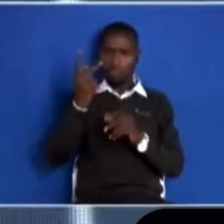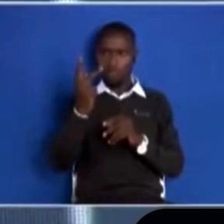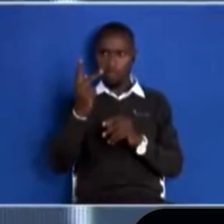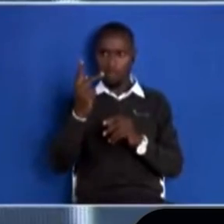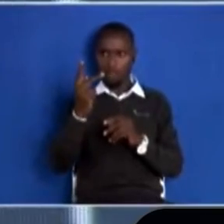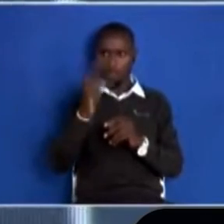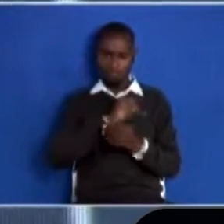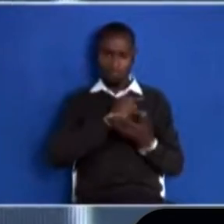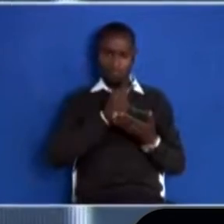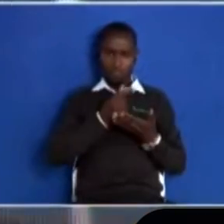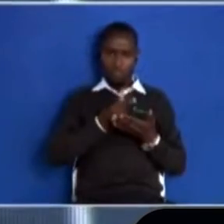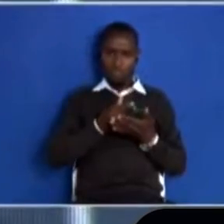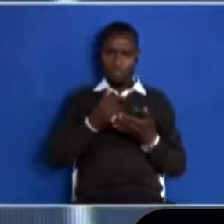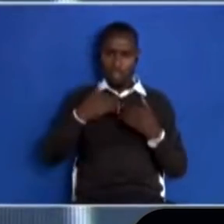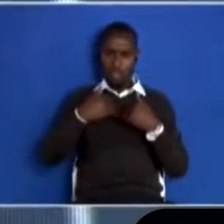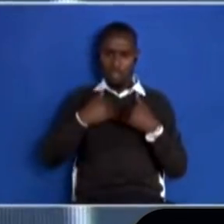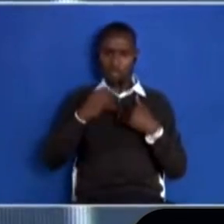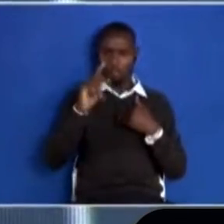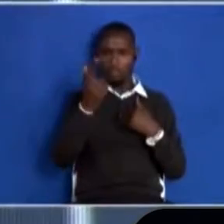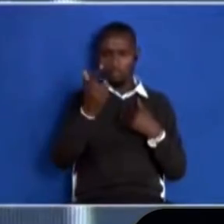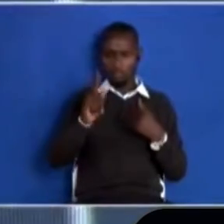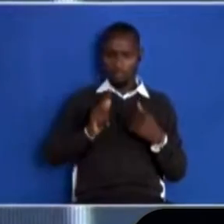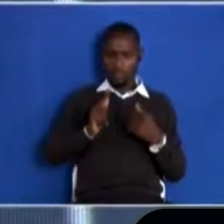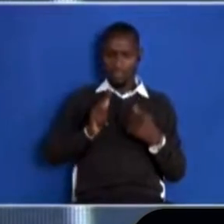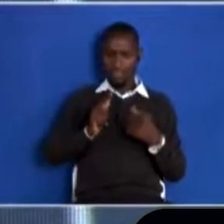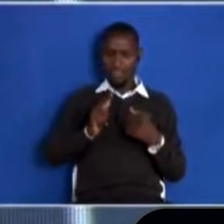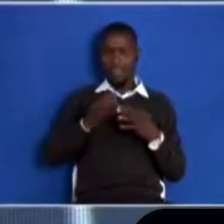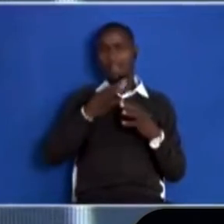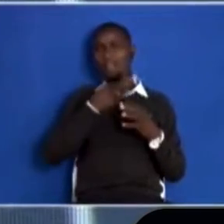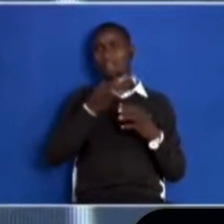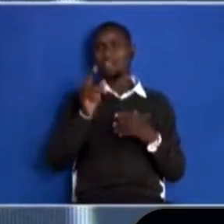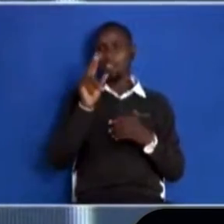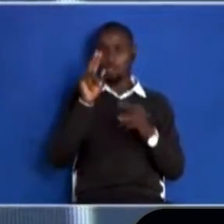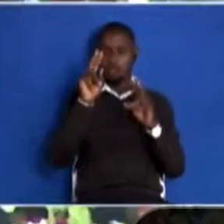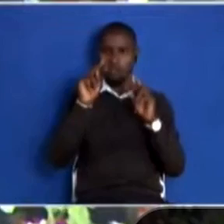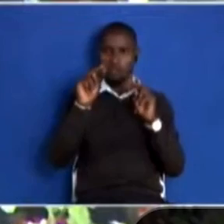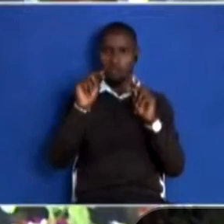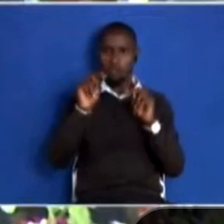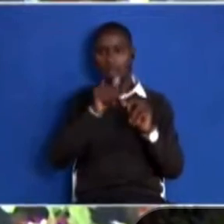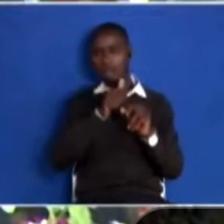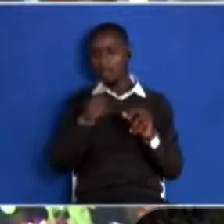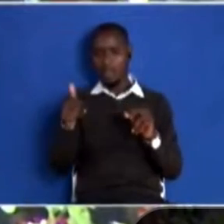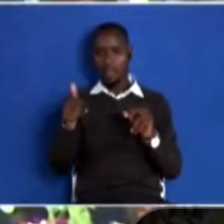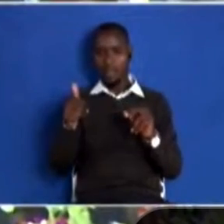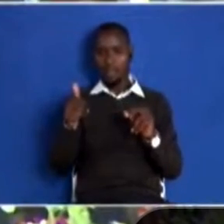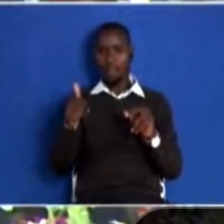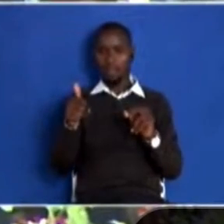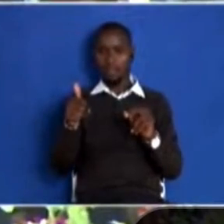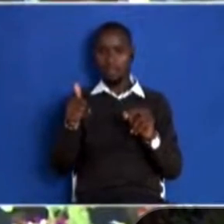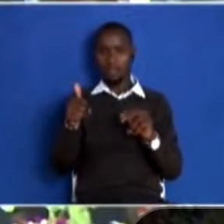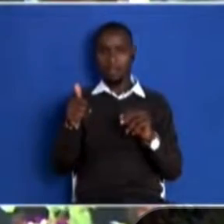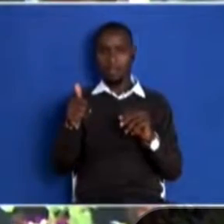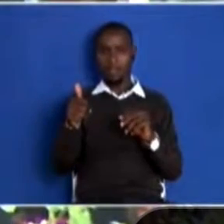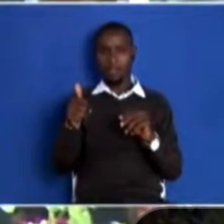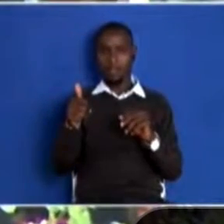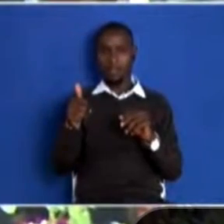a First Lady like no other. Watu wa Kenya mnastahili mshukuru Mungu, mna mama wa taifa asiye